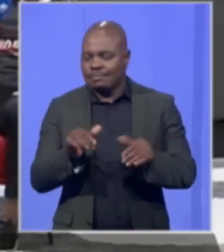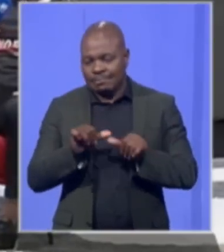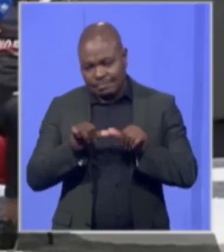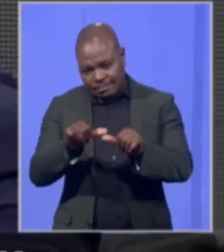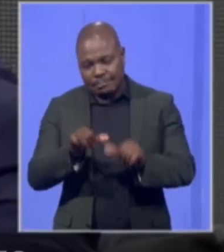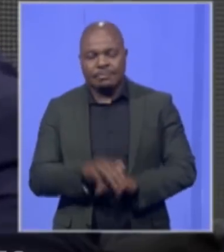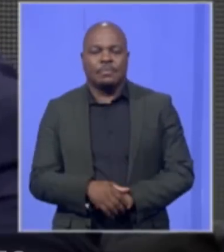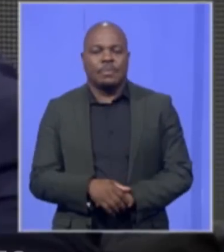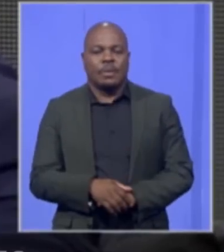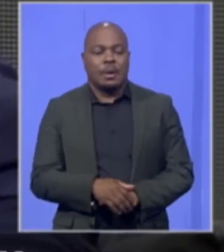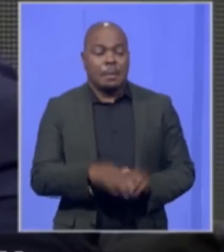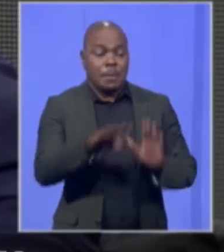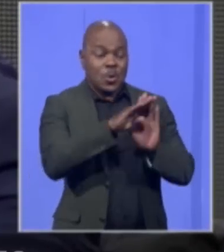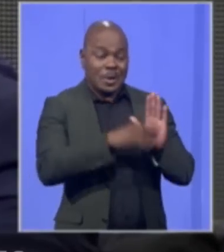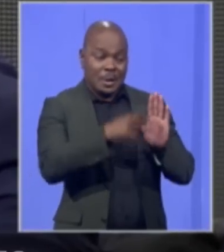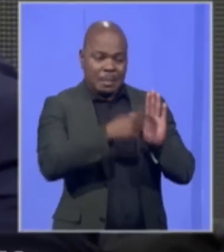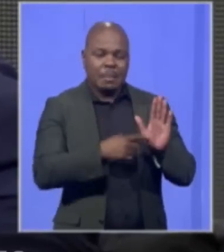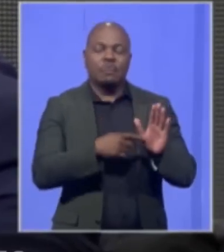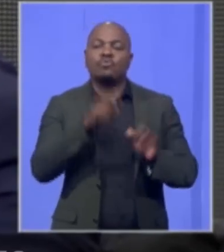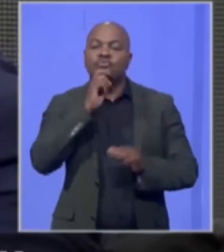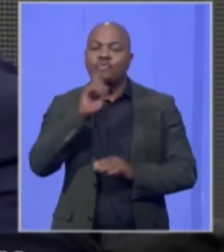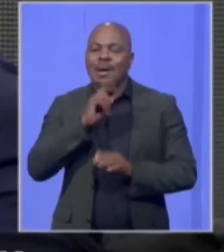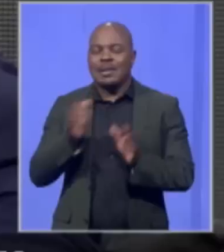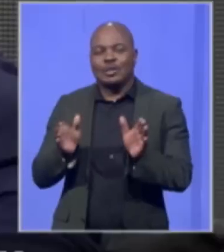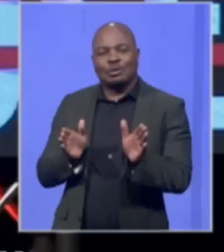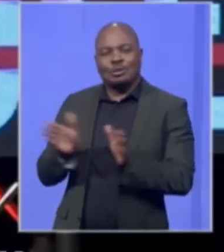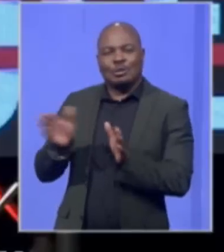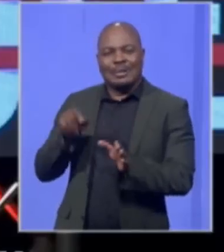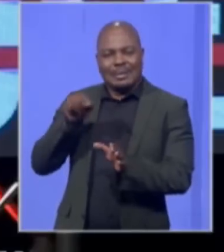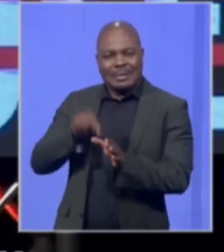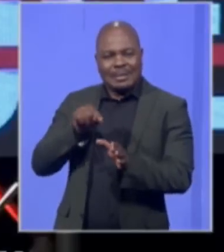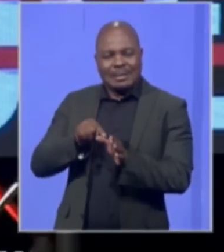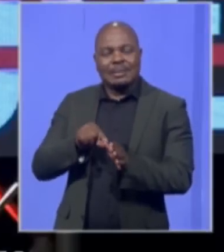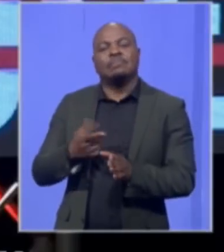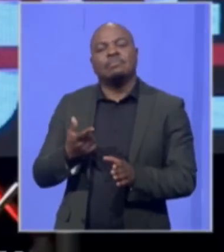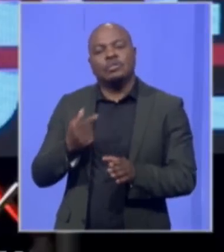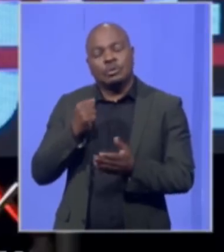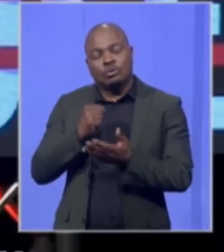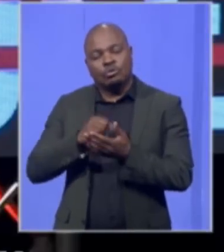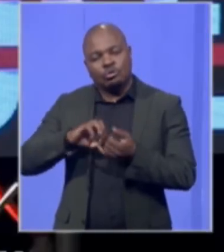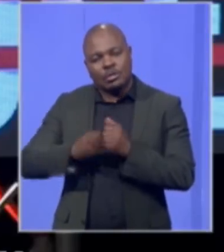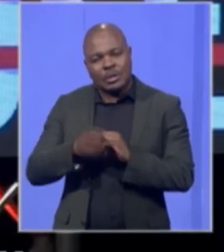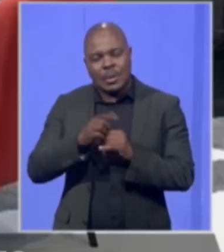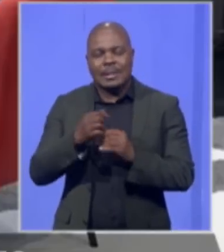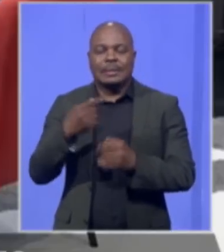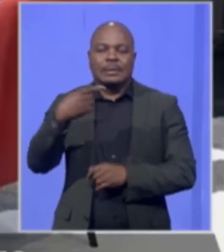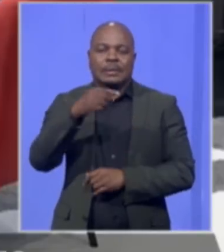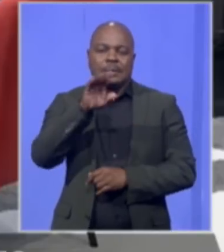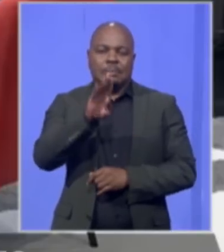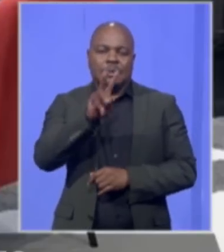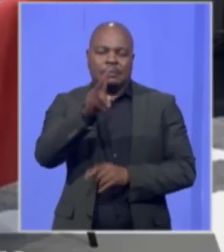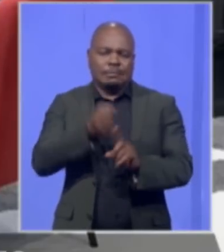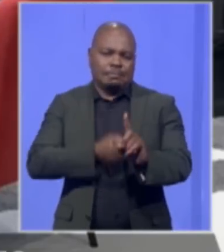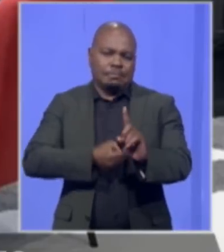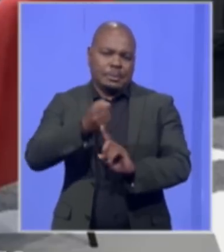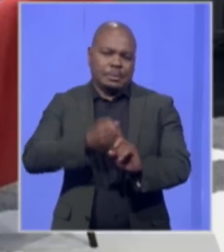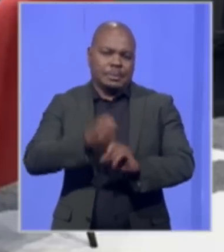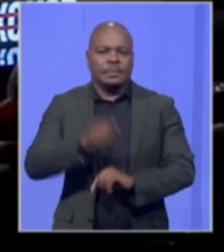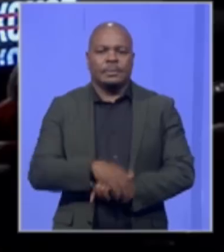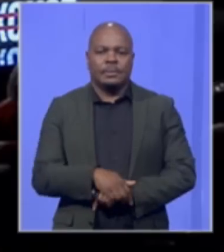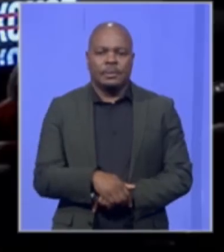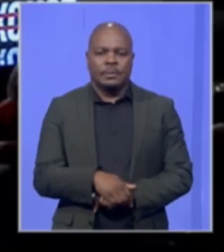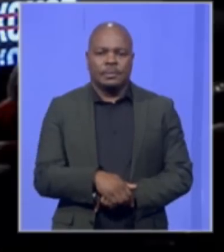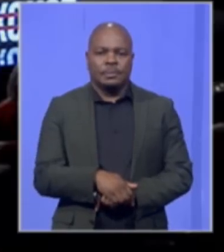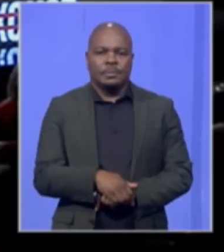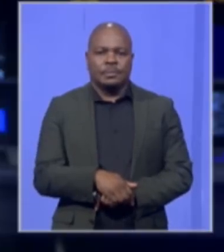Letsholo la no excuse le sebedisa dipapadi ya bolo ya maoto ho lwantsha tlhekefetso ya dikgoka tsa bong.